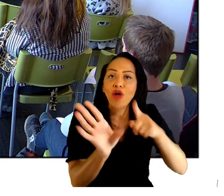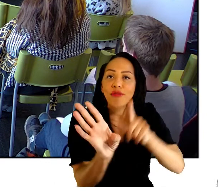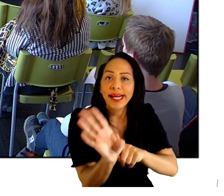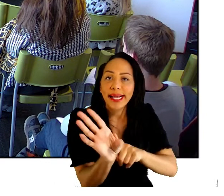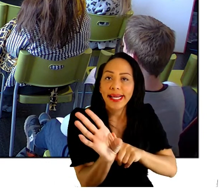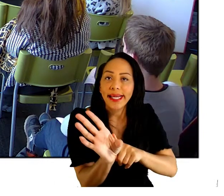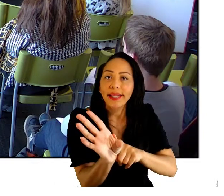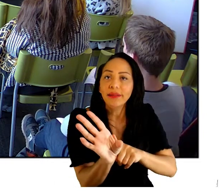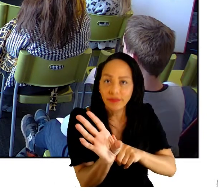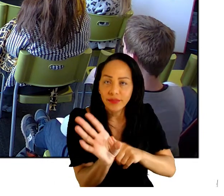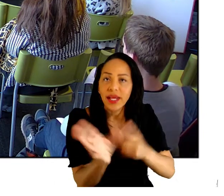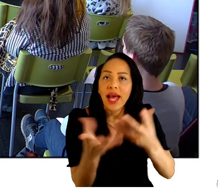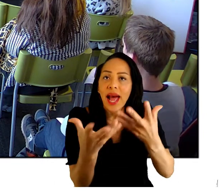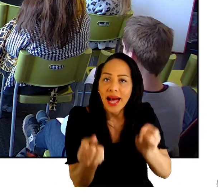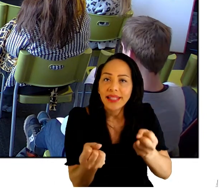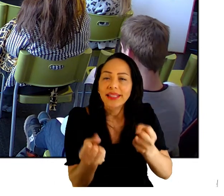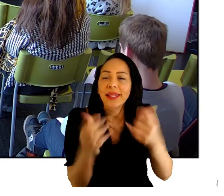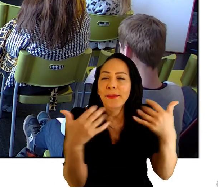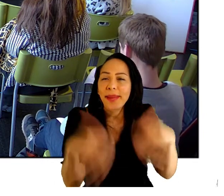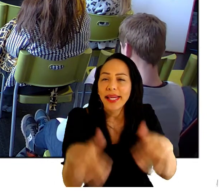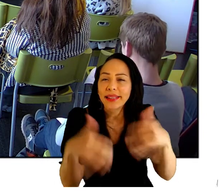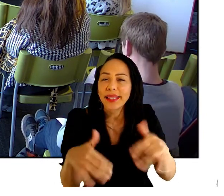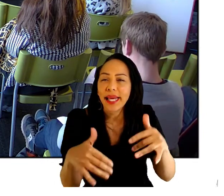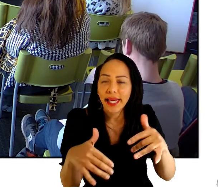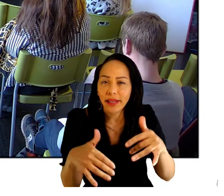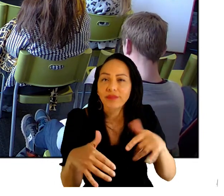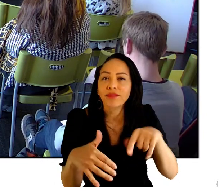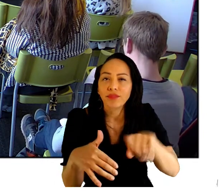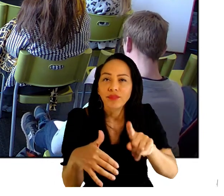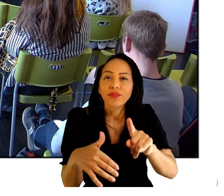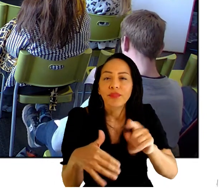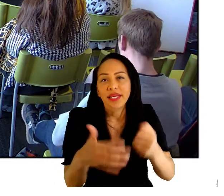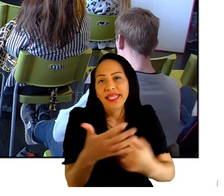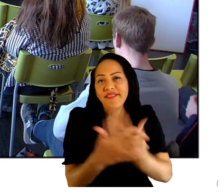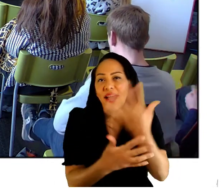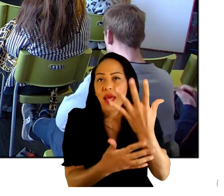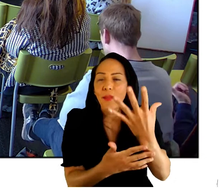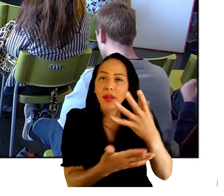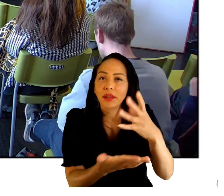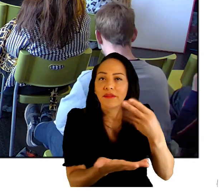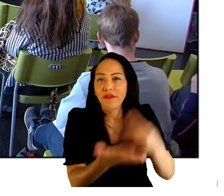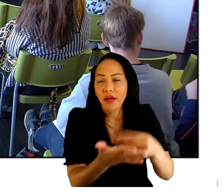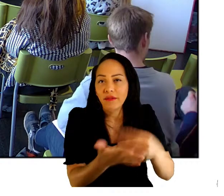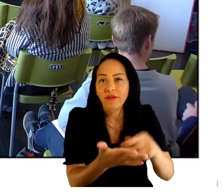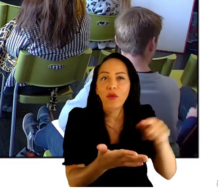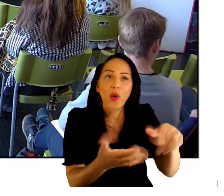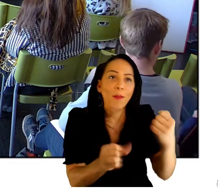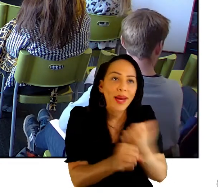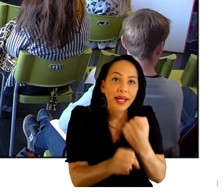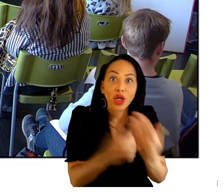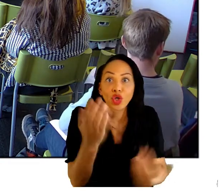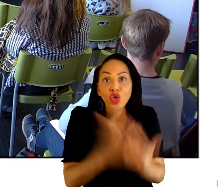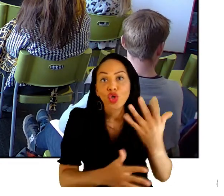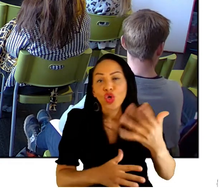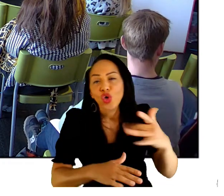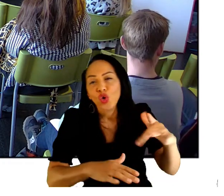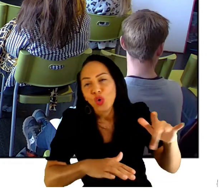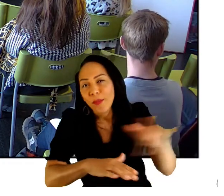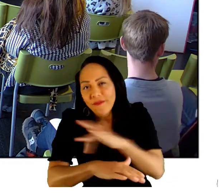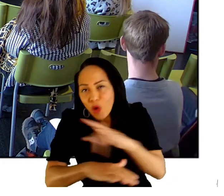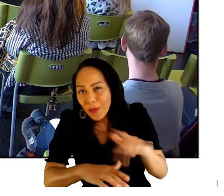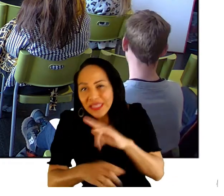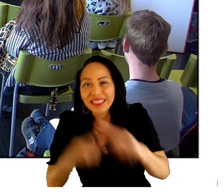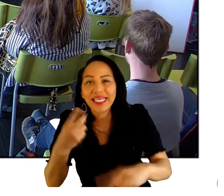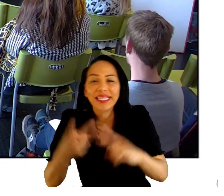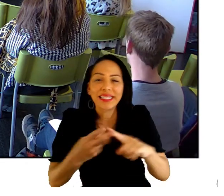program called Develop With, where they support the making of a new performance alongside with production support, mentoring. And they asked